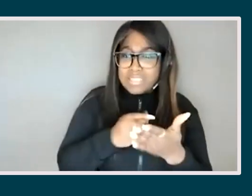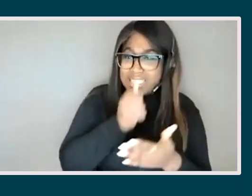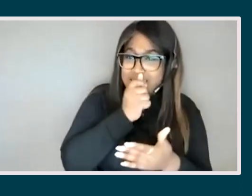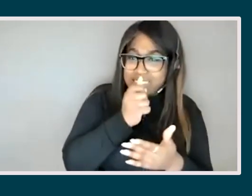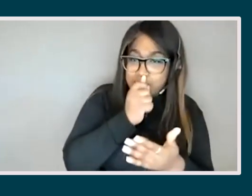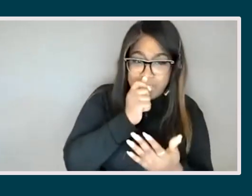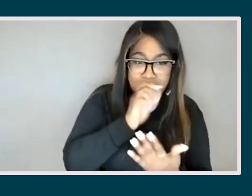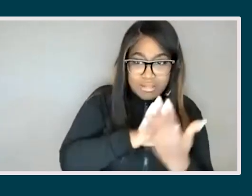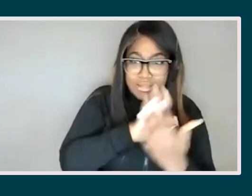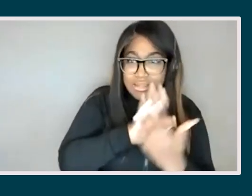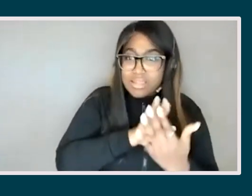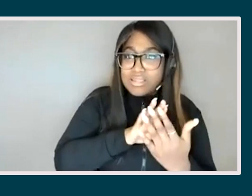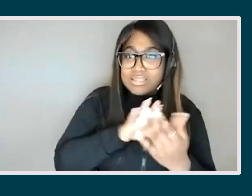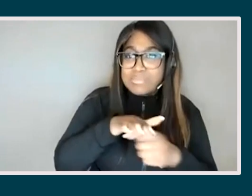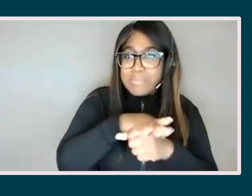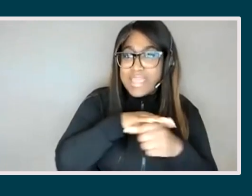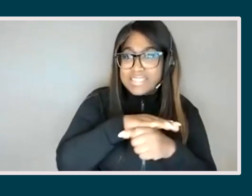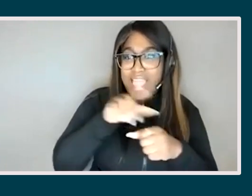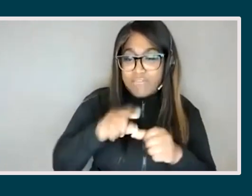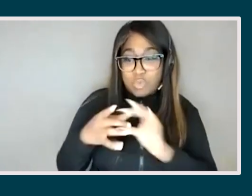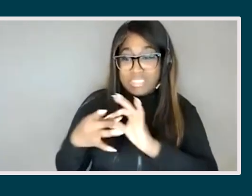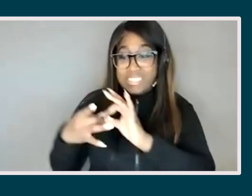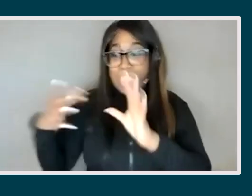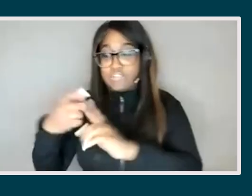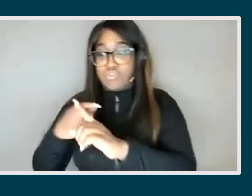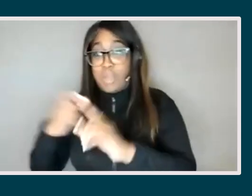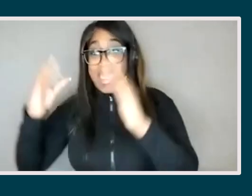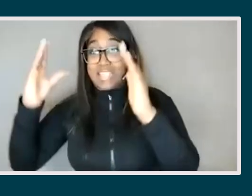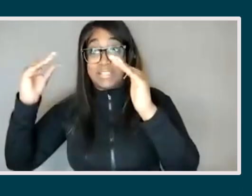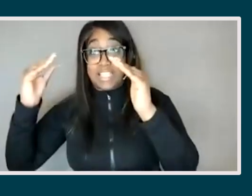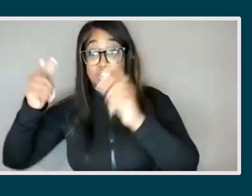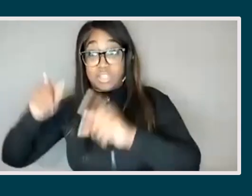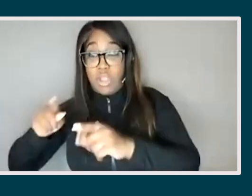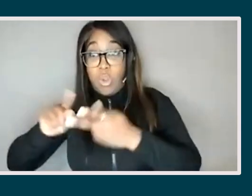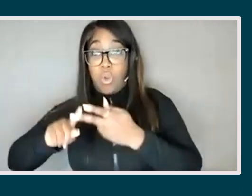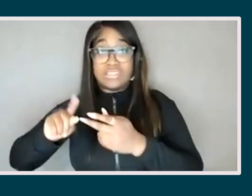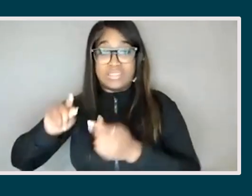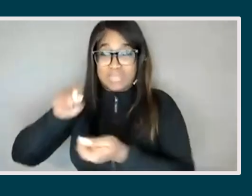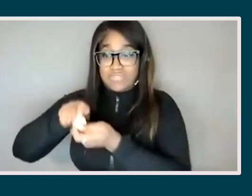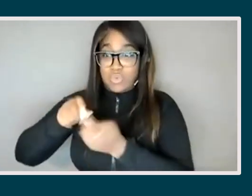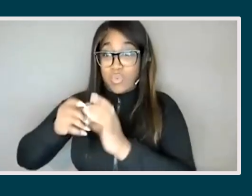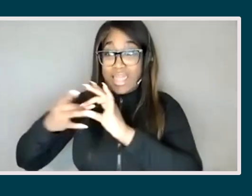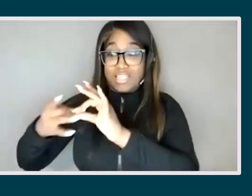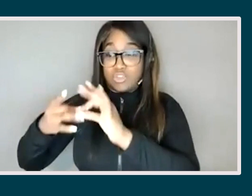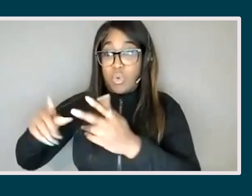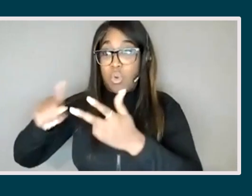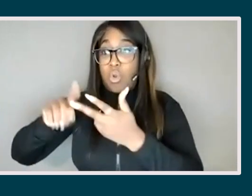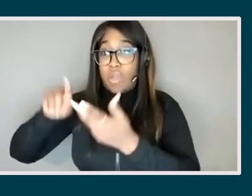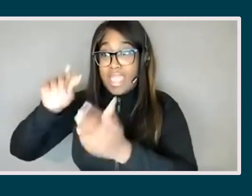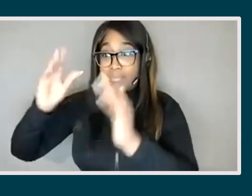detach from an expectation in a specific relation, or an expectation in a certain